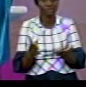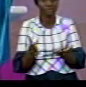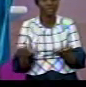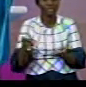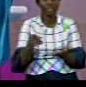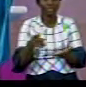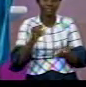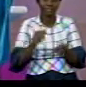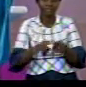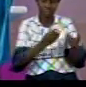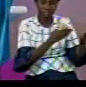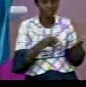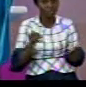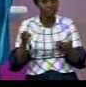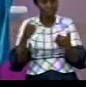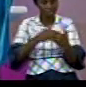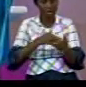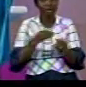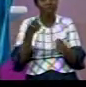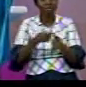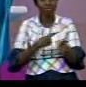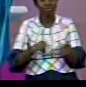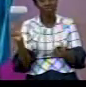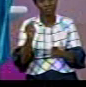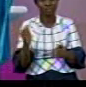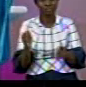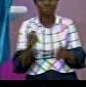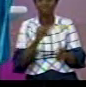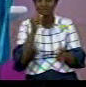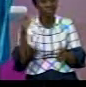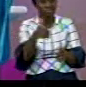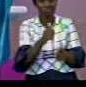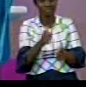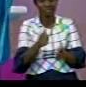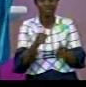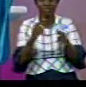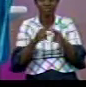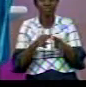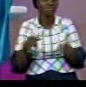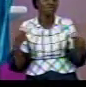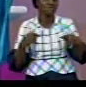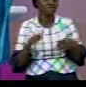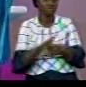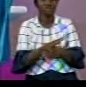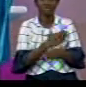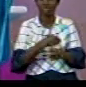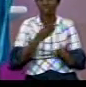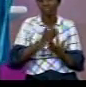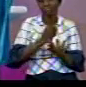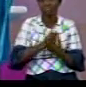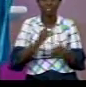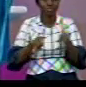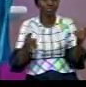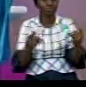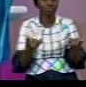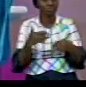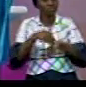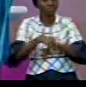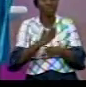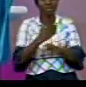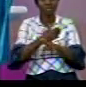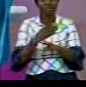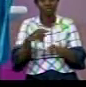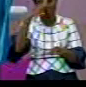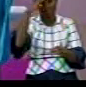walk by himself it's so painful very very painful and disturbing but then tonight after the prayer of the man of